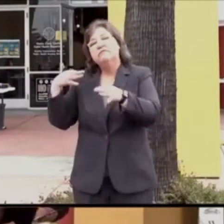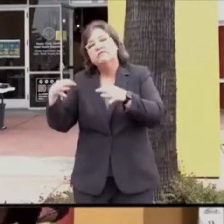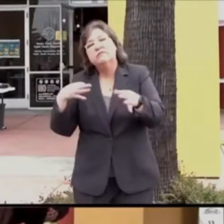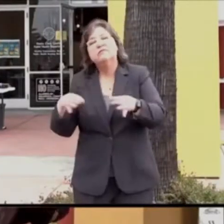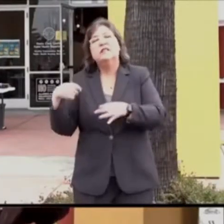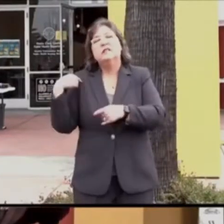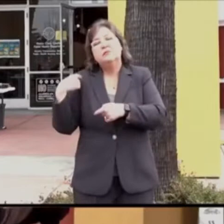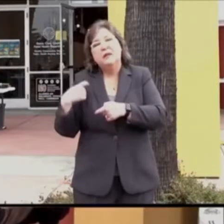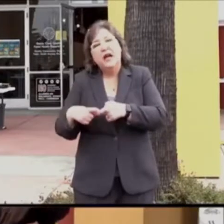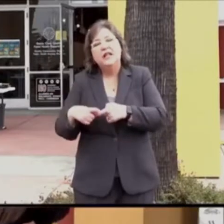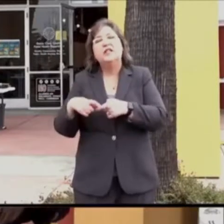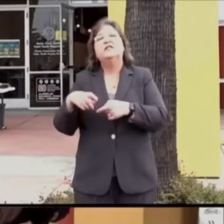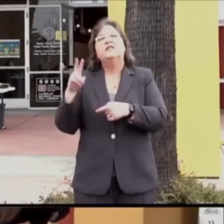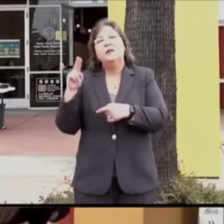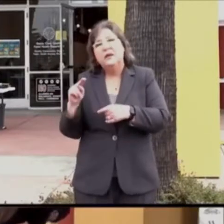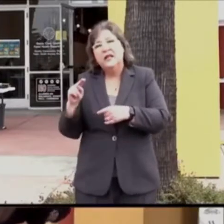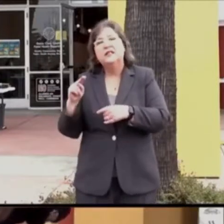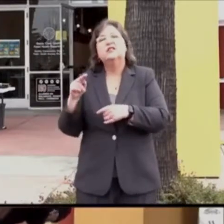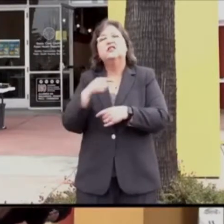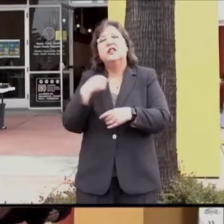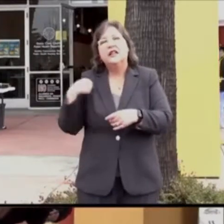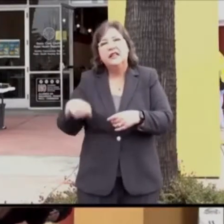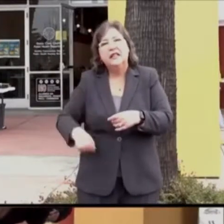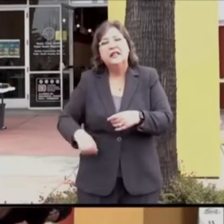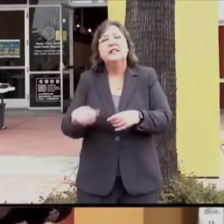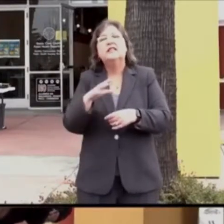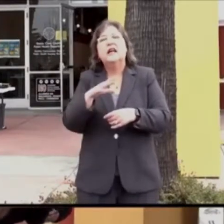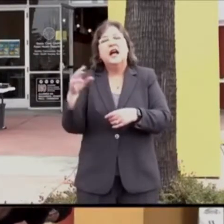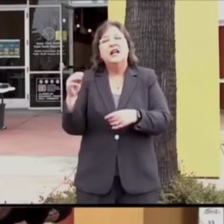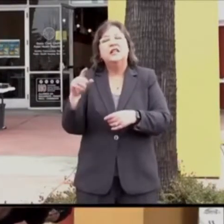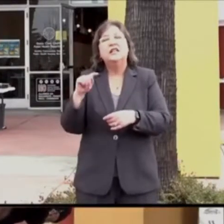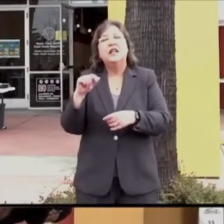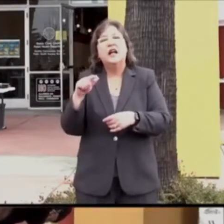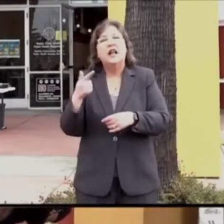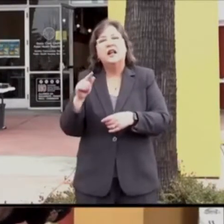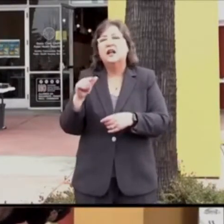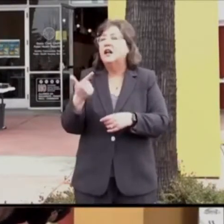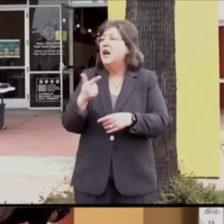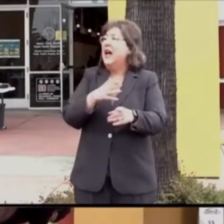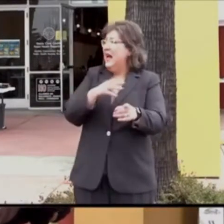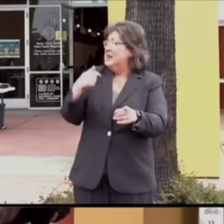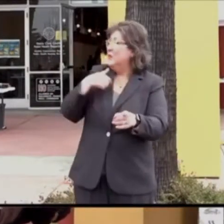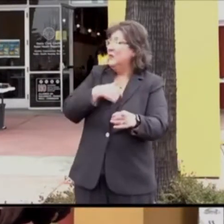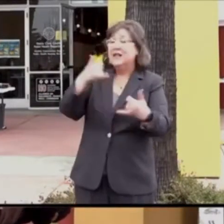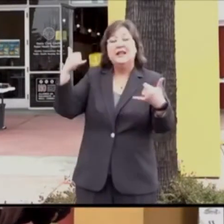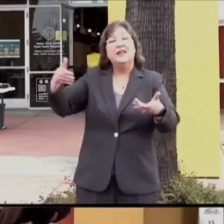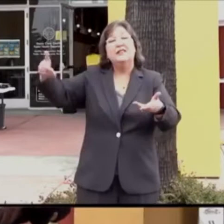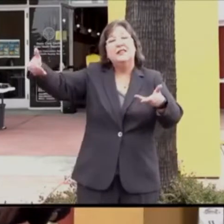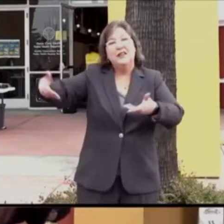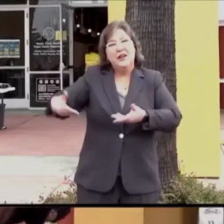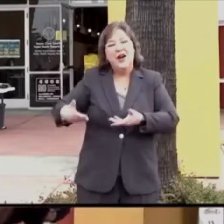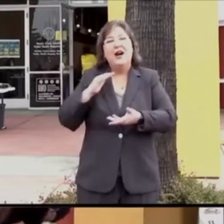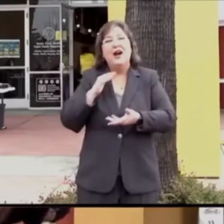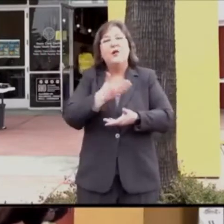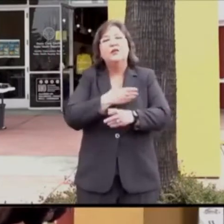and Tagalog. With that, I am now pleased to introduce Supervisor Cindy Chavez.